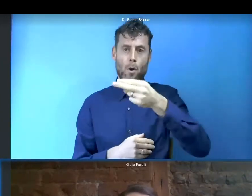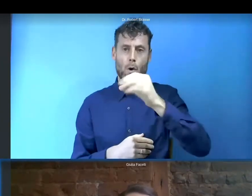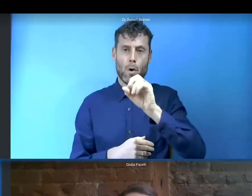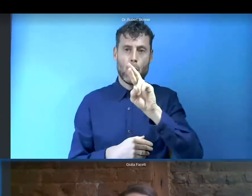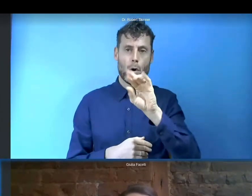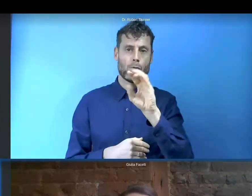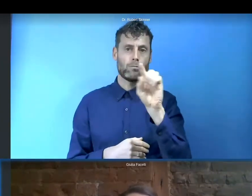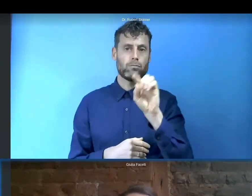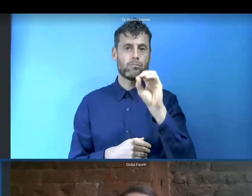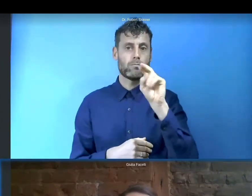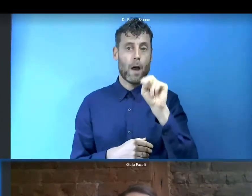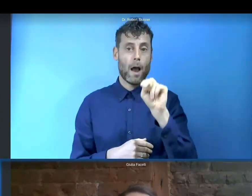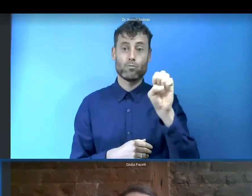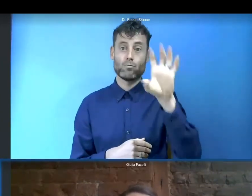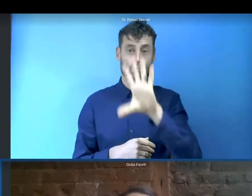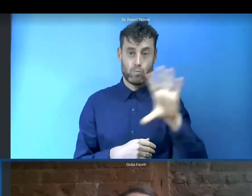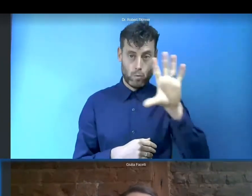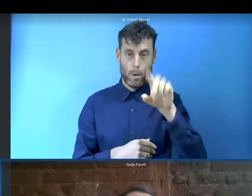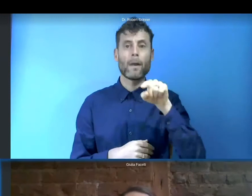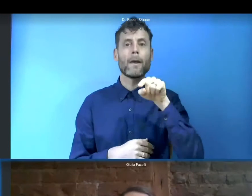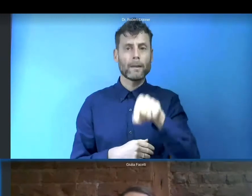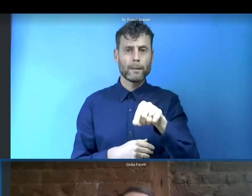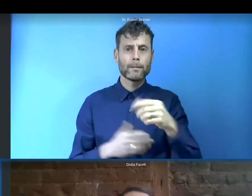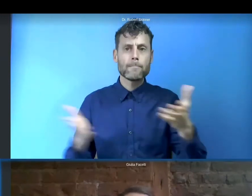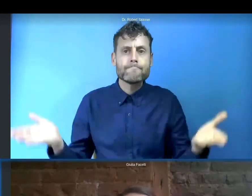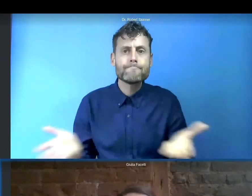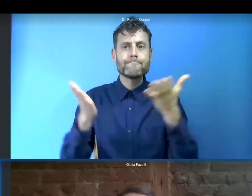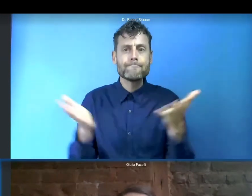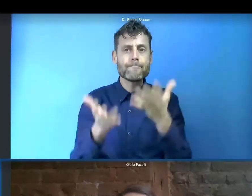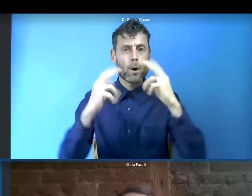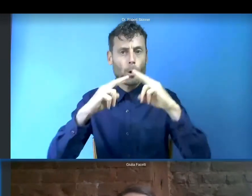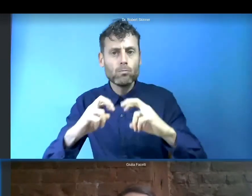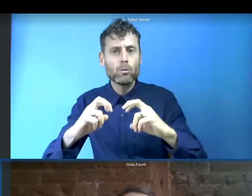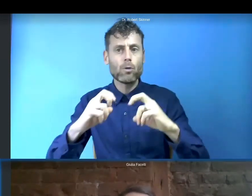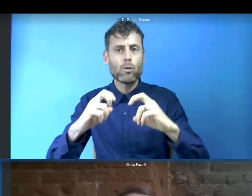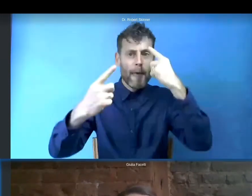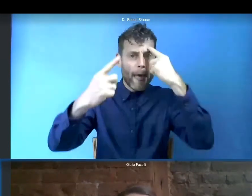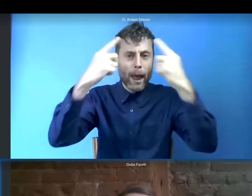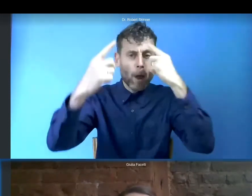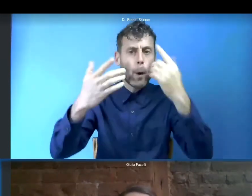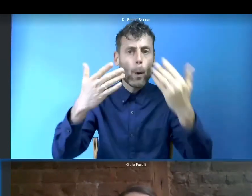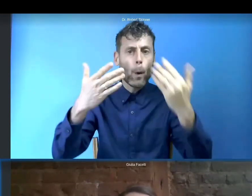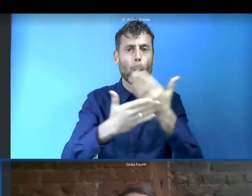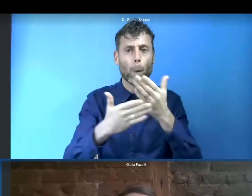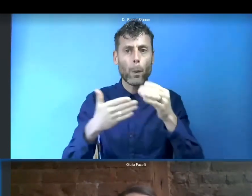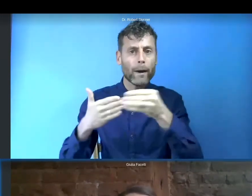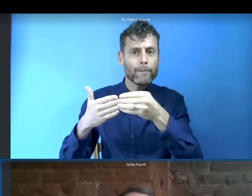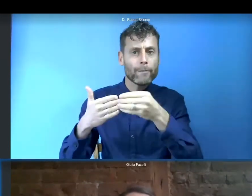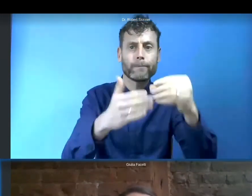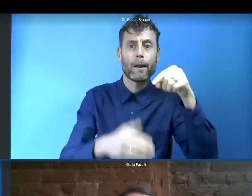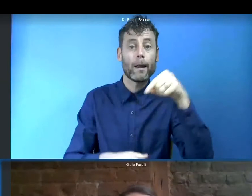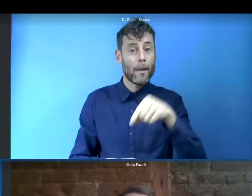framework program for research and innovation, this will provide a wide array for opportunities, of course, for